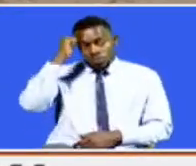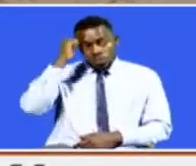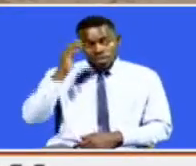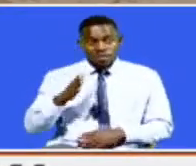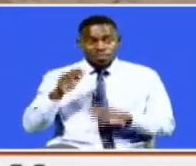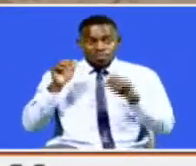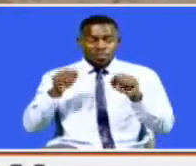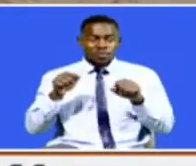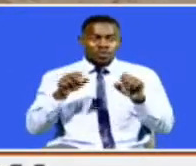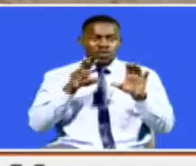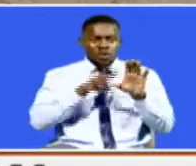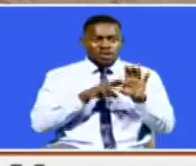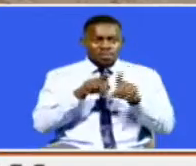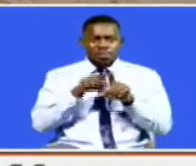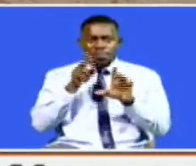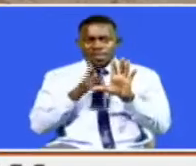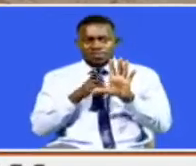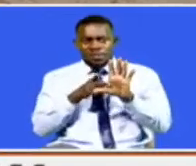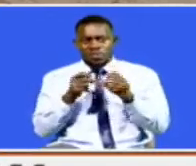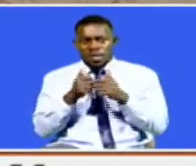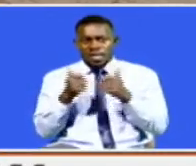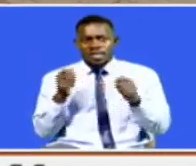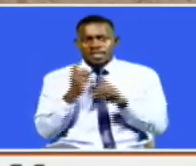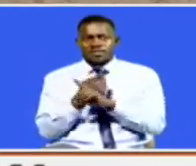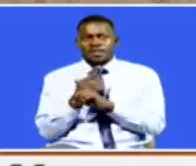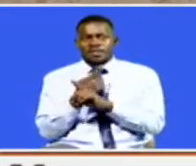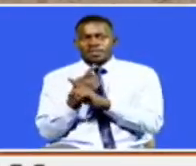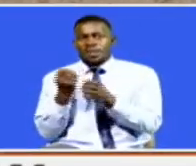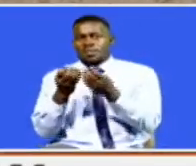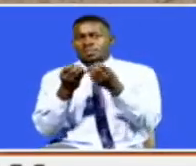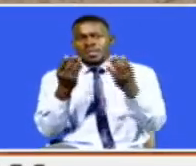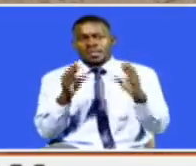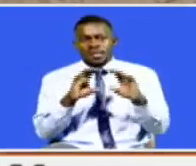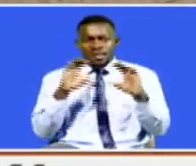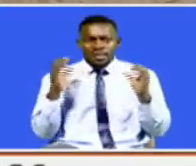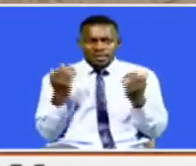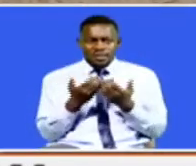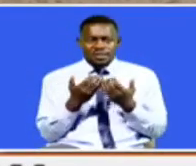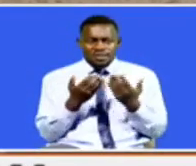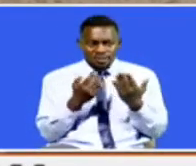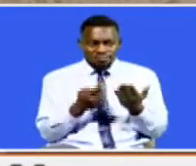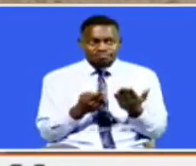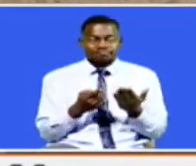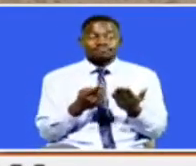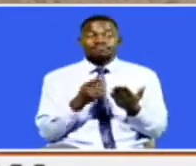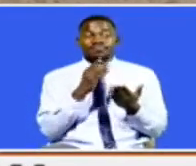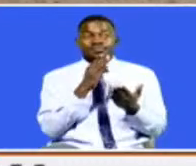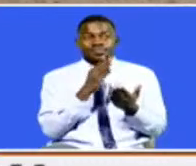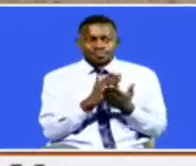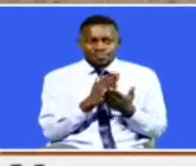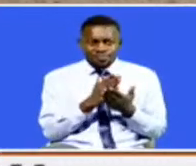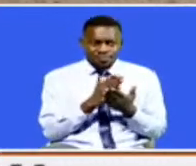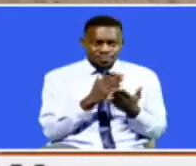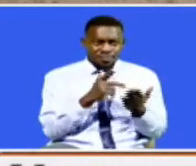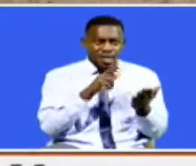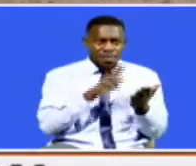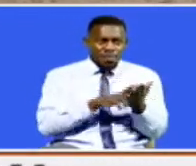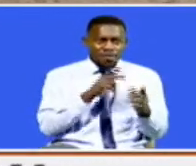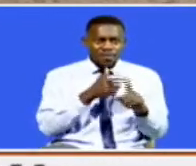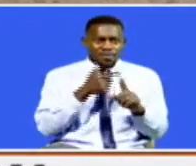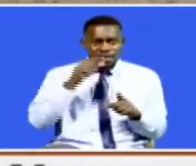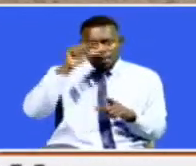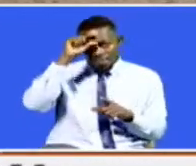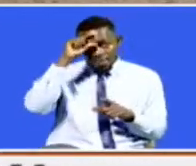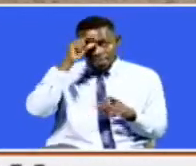and also be able to participate in and to take up their classes. We've received a lot of support from the government. We just 2 months ago we won an award by the